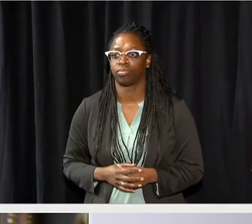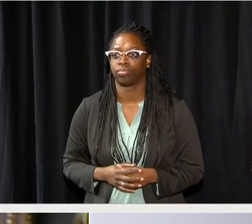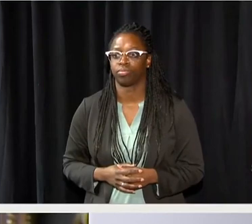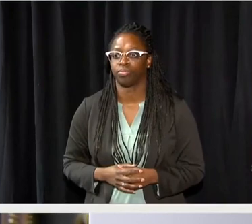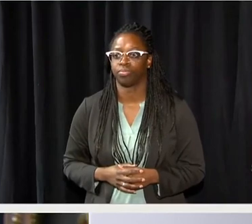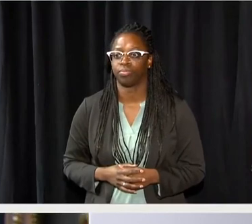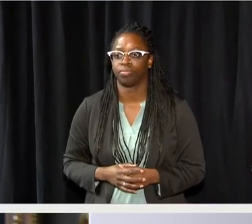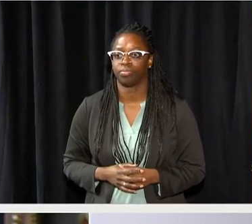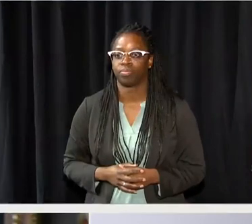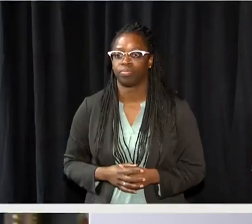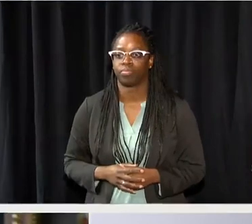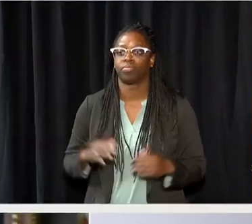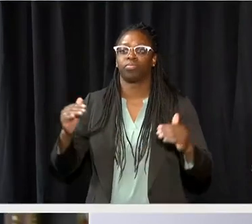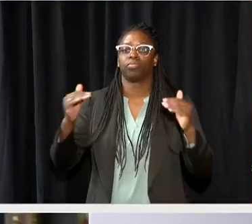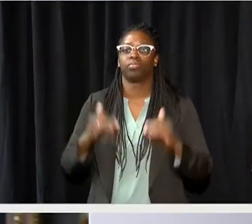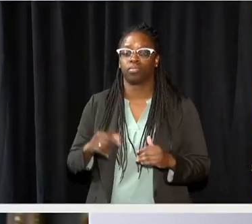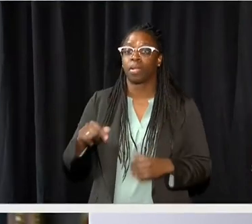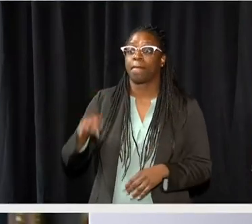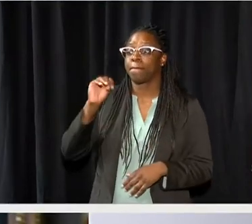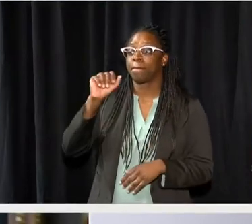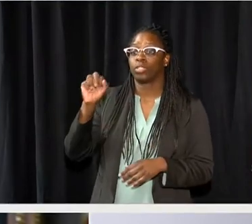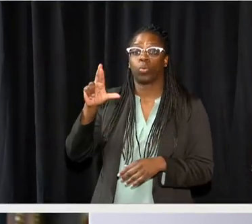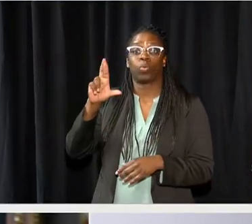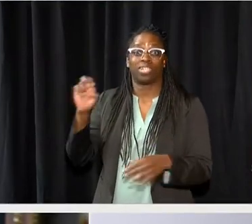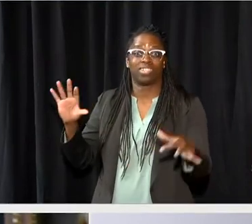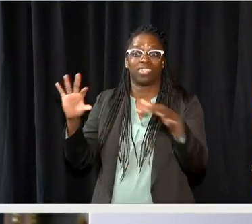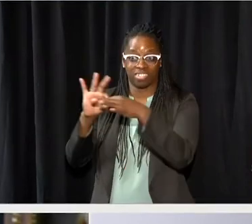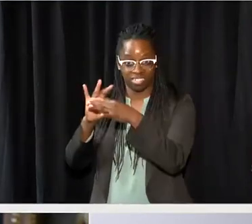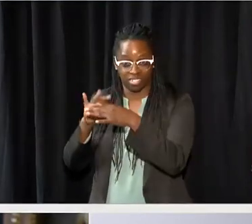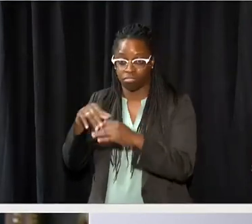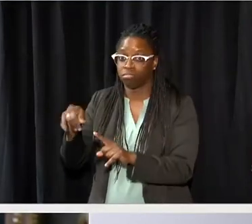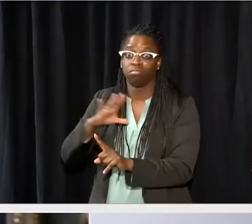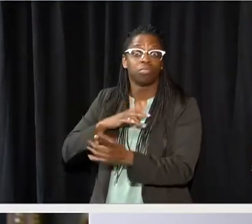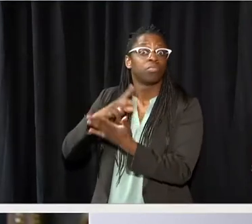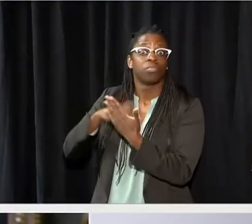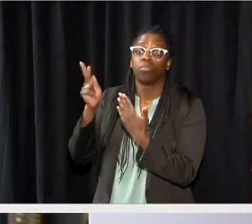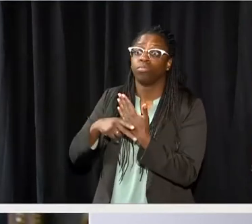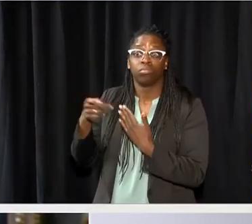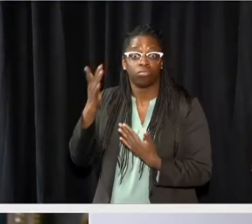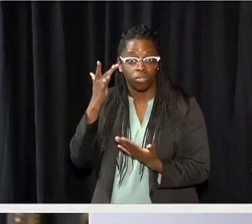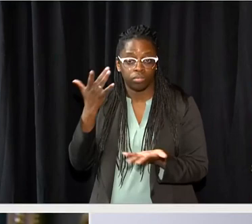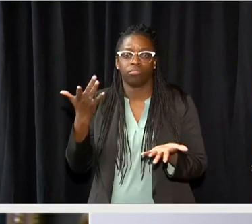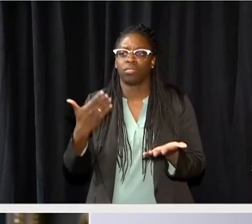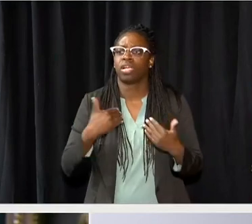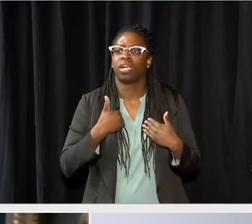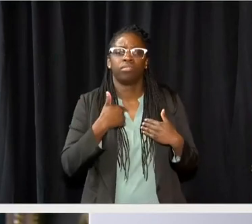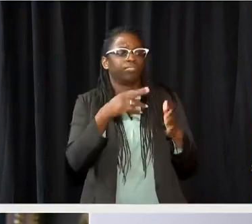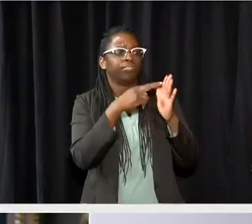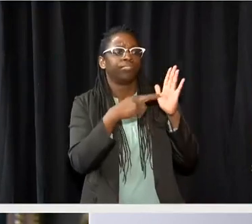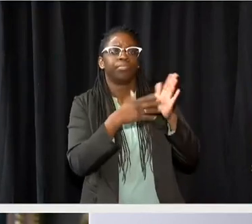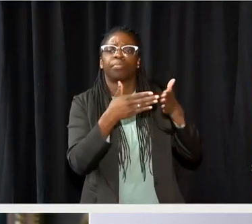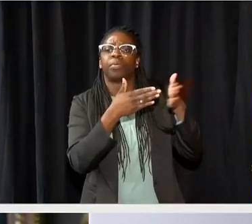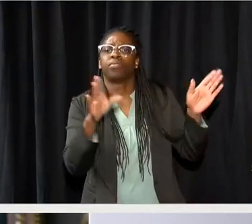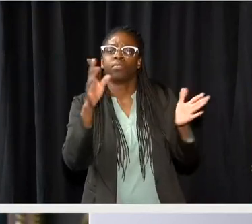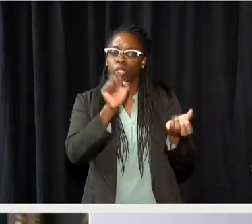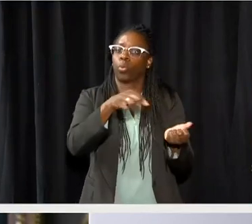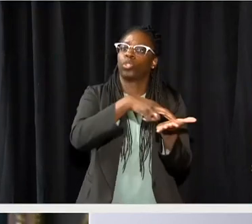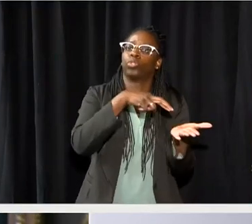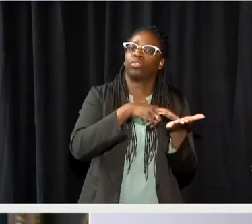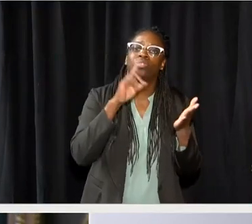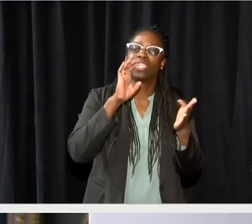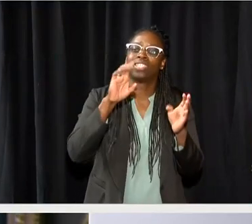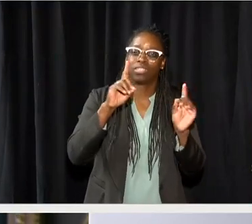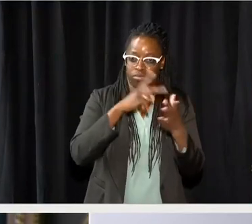You know what's also great about that program that we did together? Public enrollment in higher education is up for the